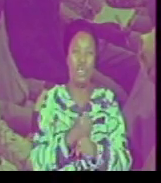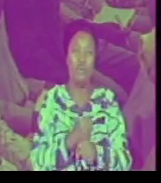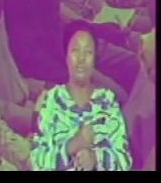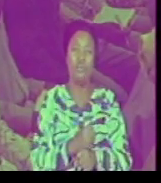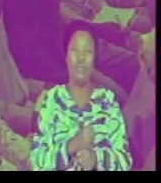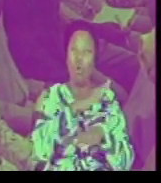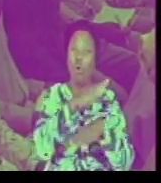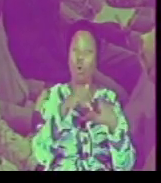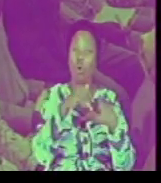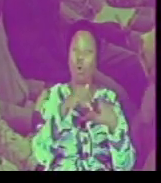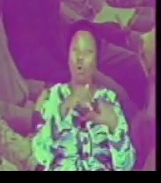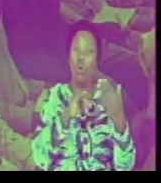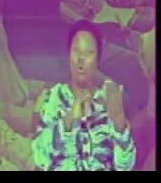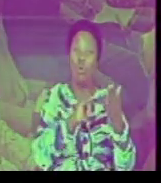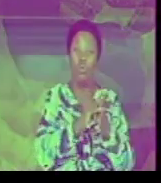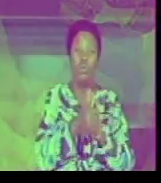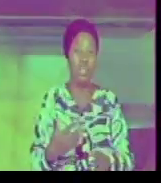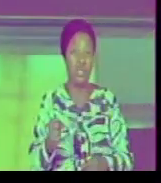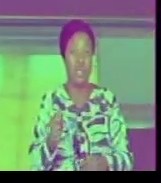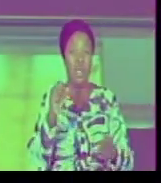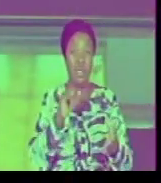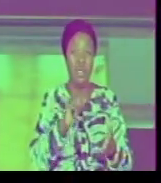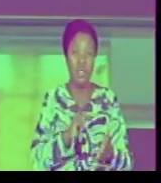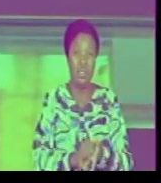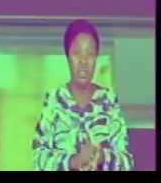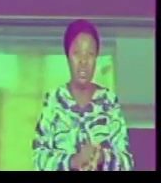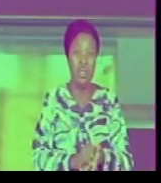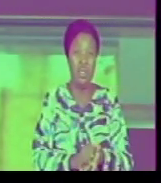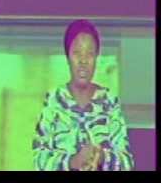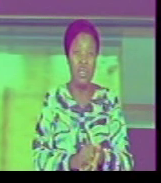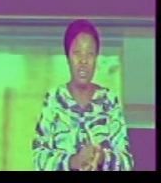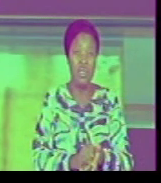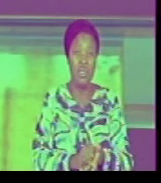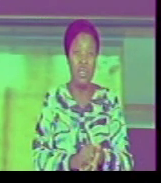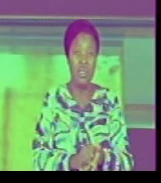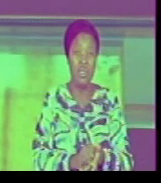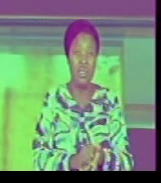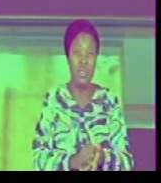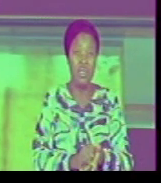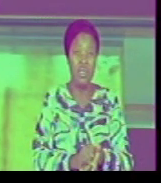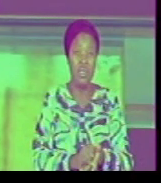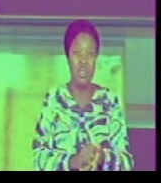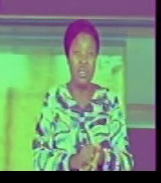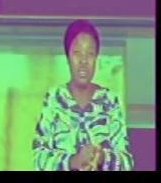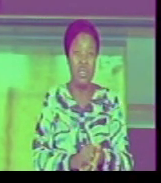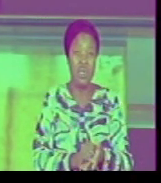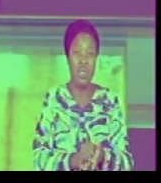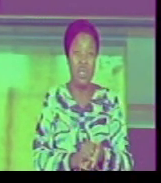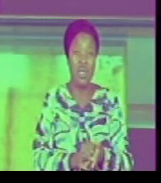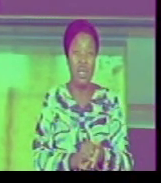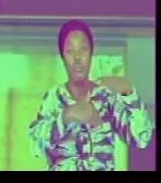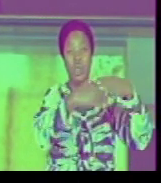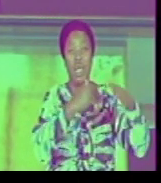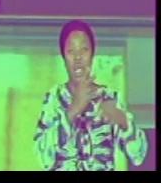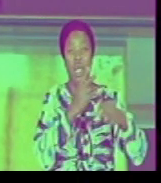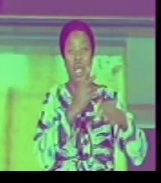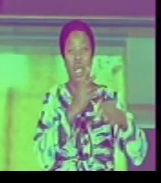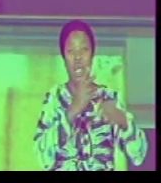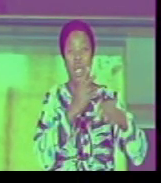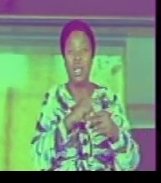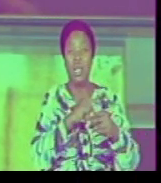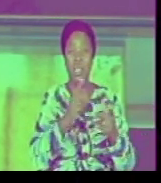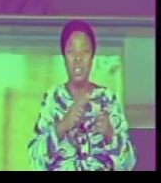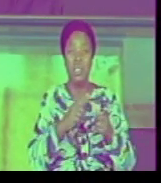things that retarded your progress, beat you back, drove you back, there's a lion in the